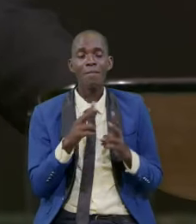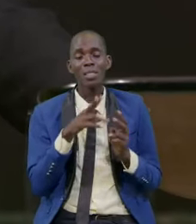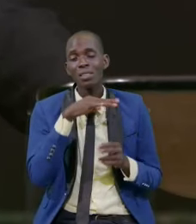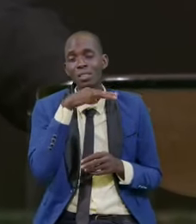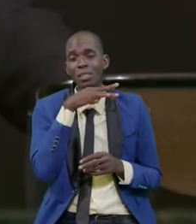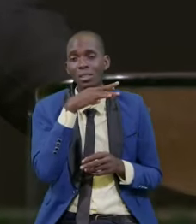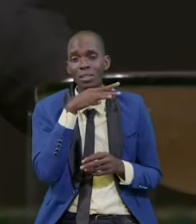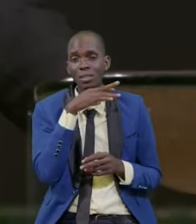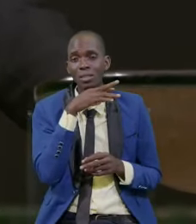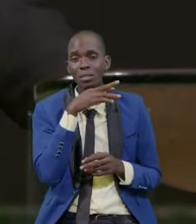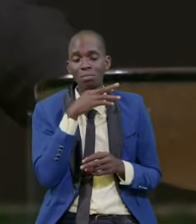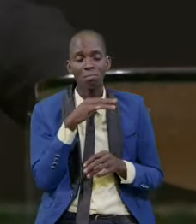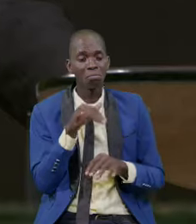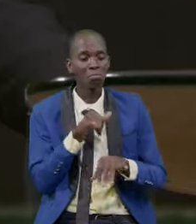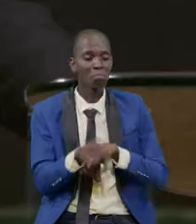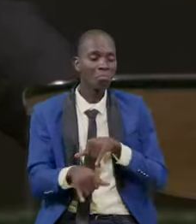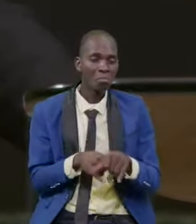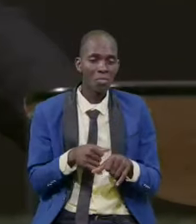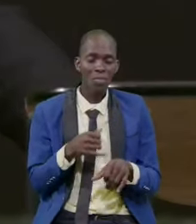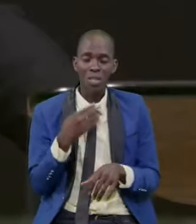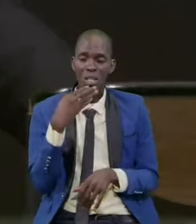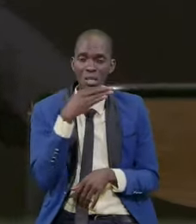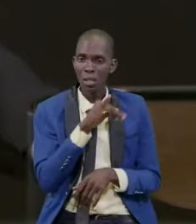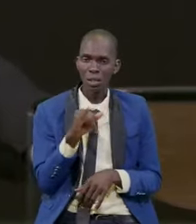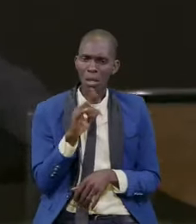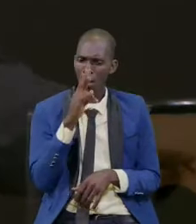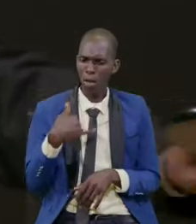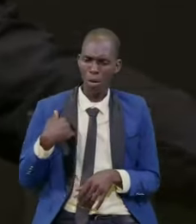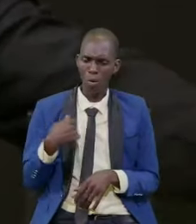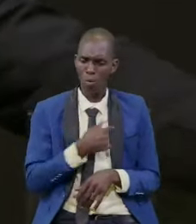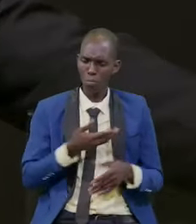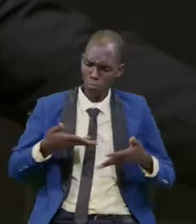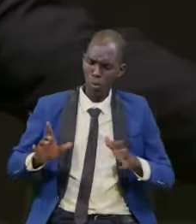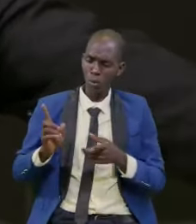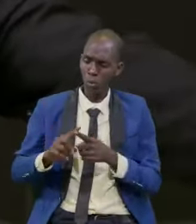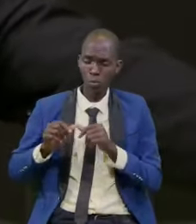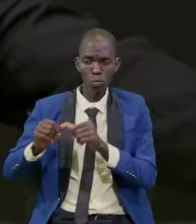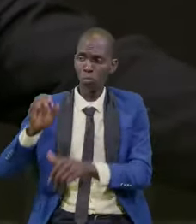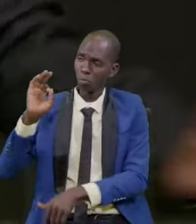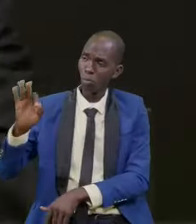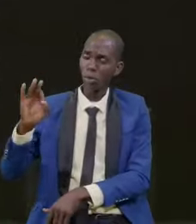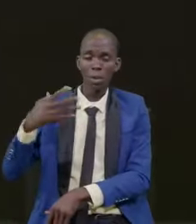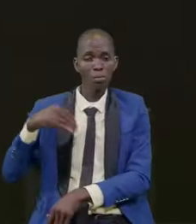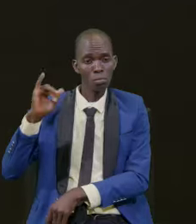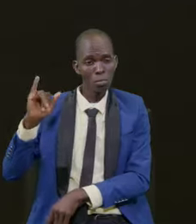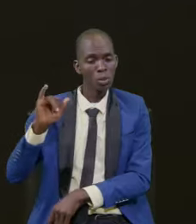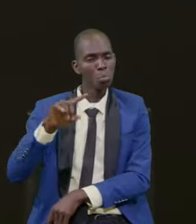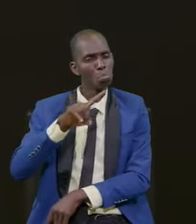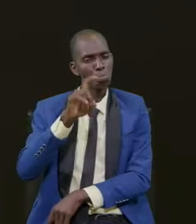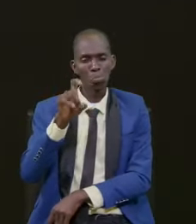defiling, deceptive, are we permitted to still go on preaching and preaching and preaching?